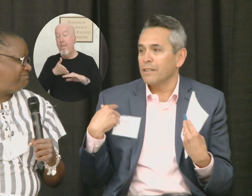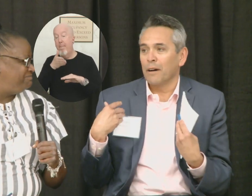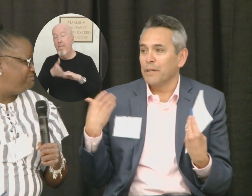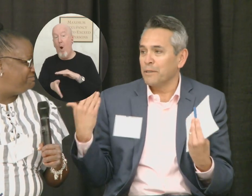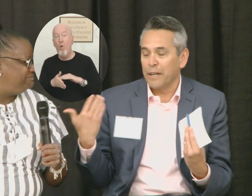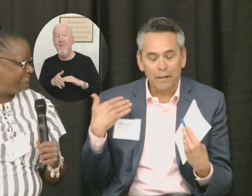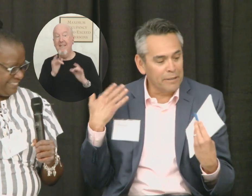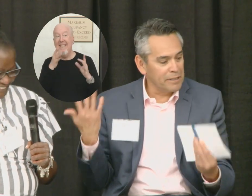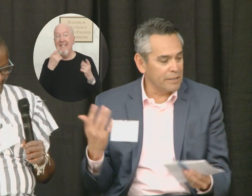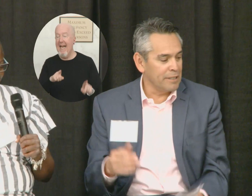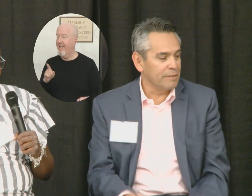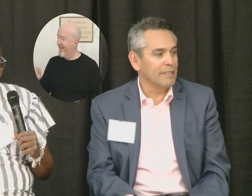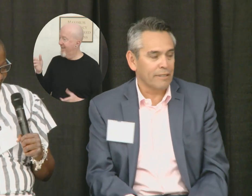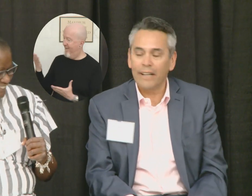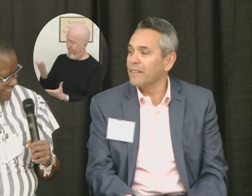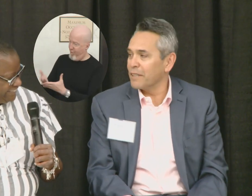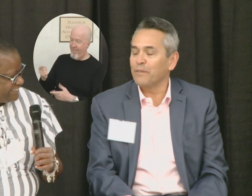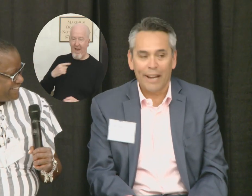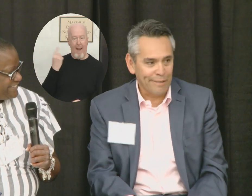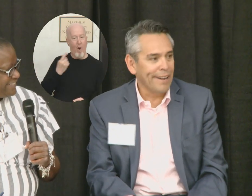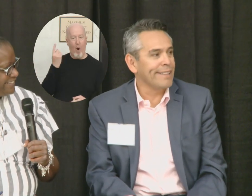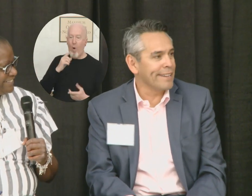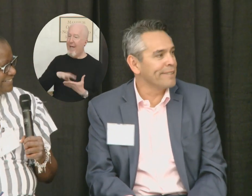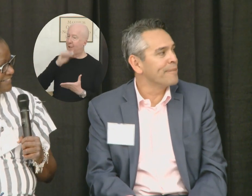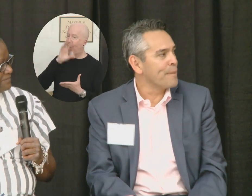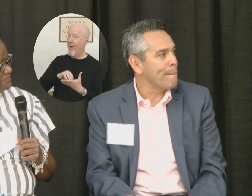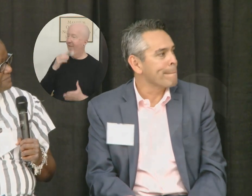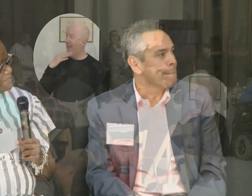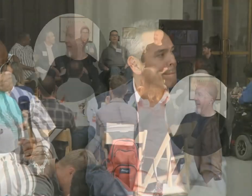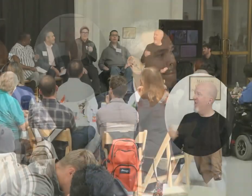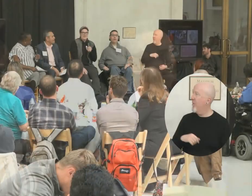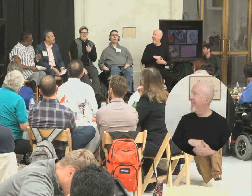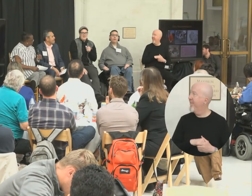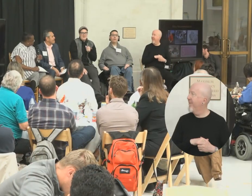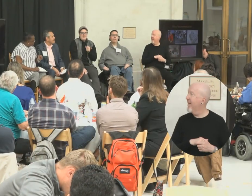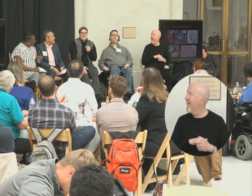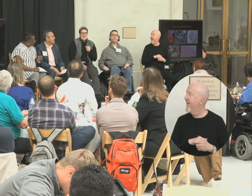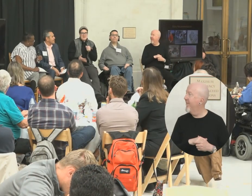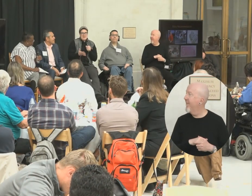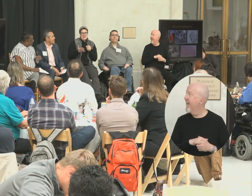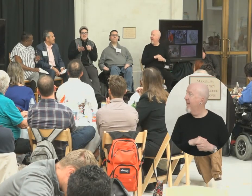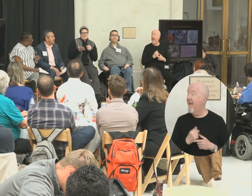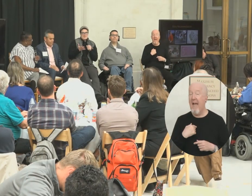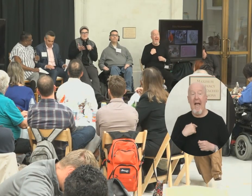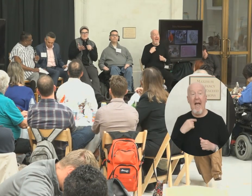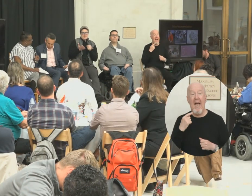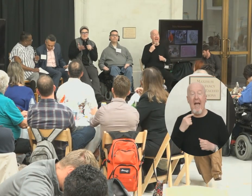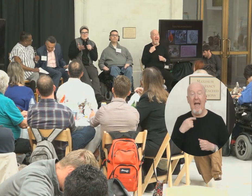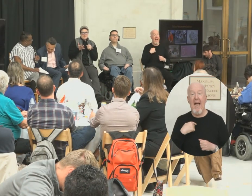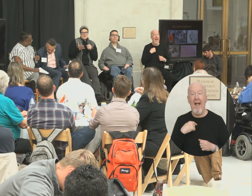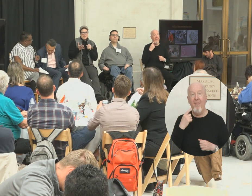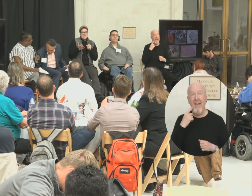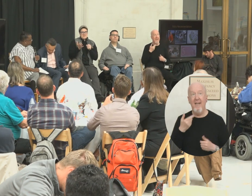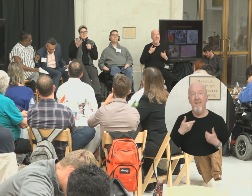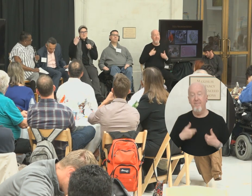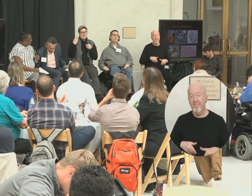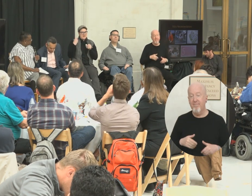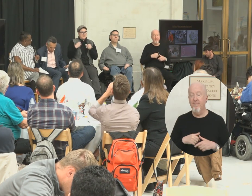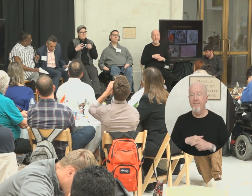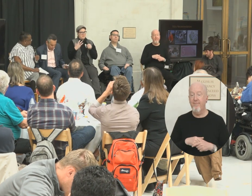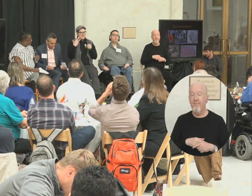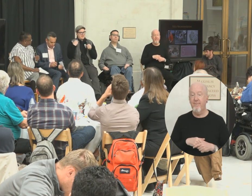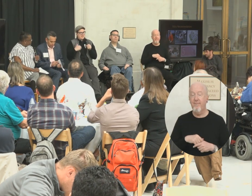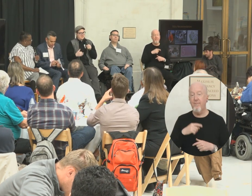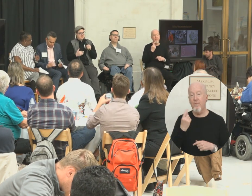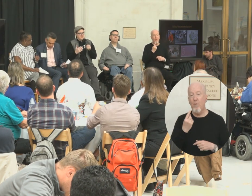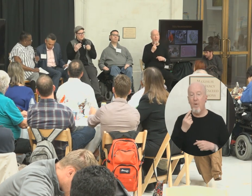always you. Teach it, always learning, always, you know, that's great. That's right, you're right. And I think as someone who kind